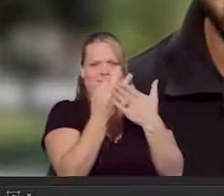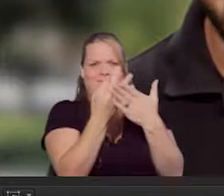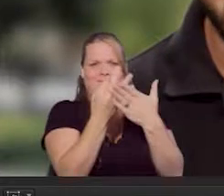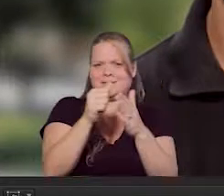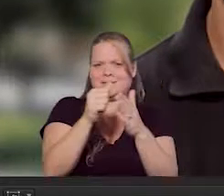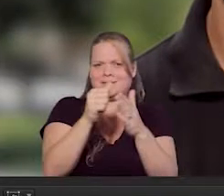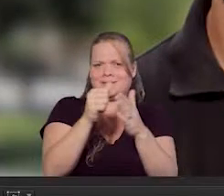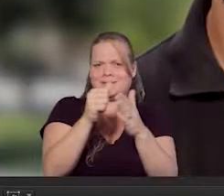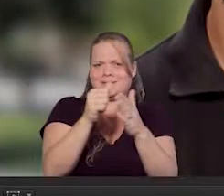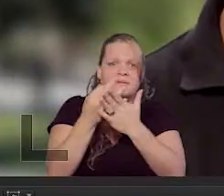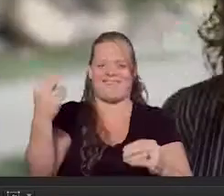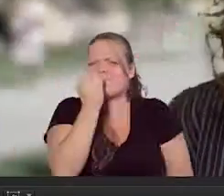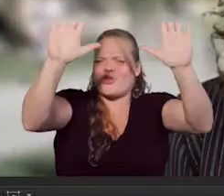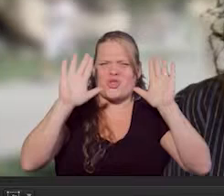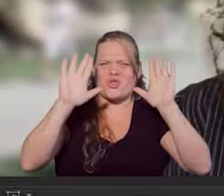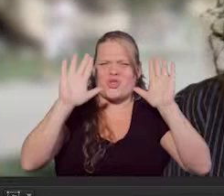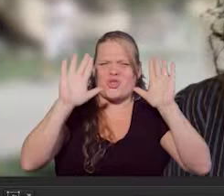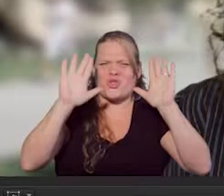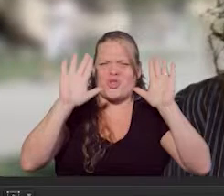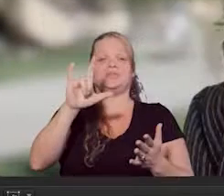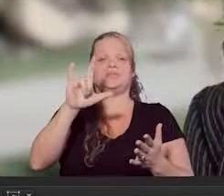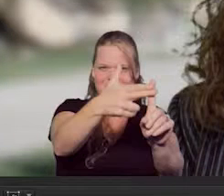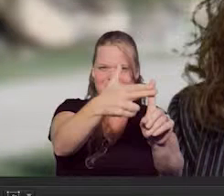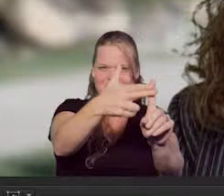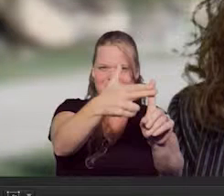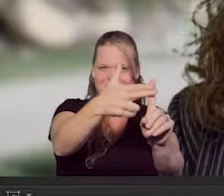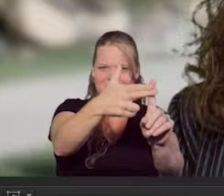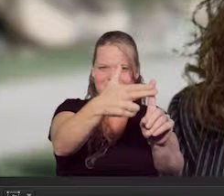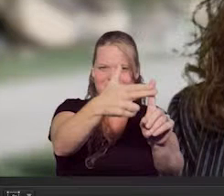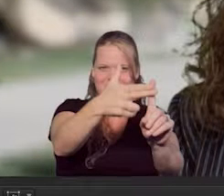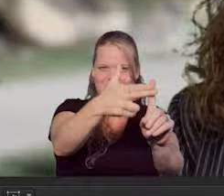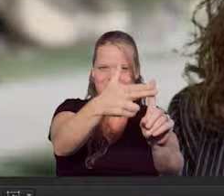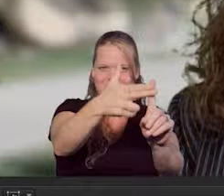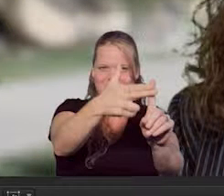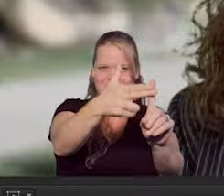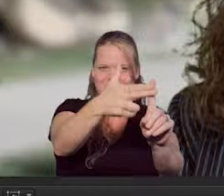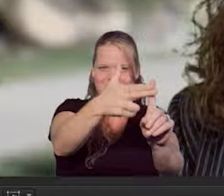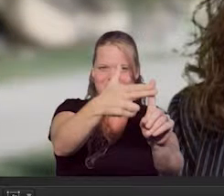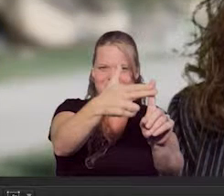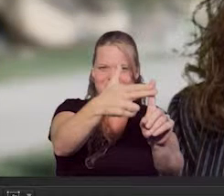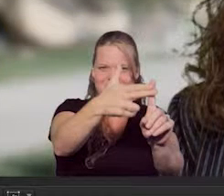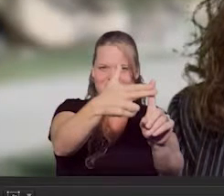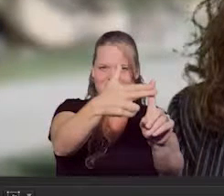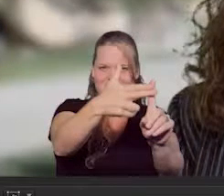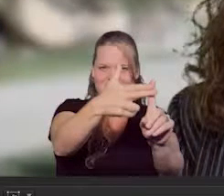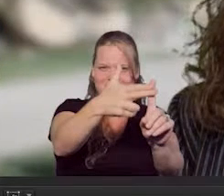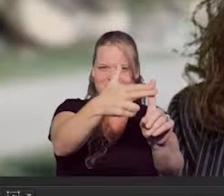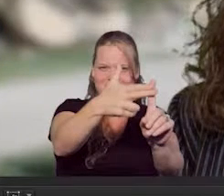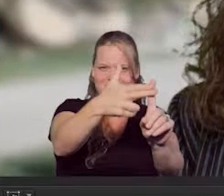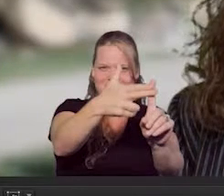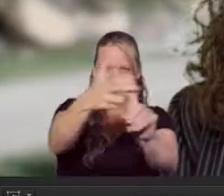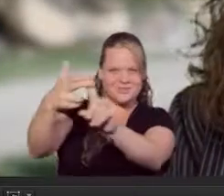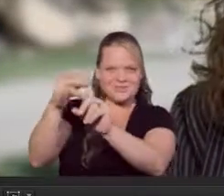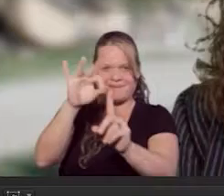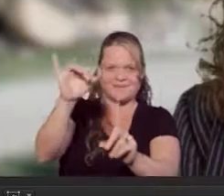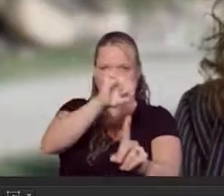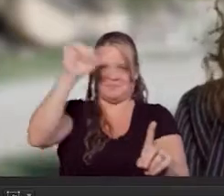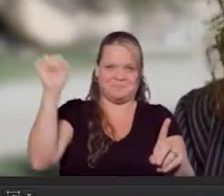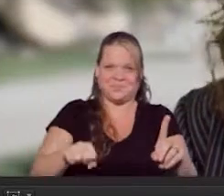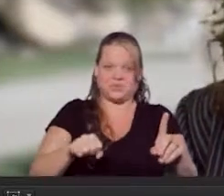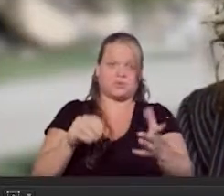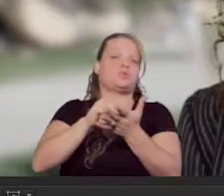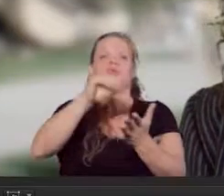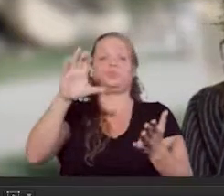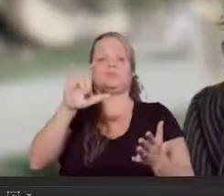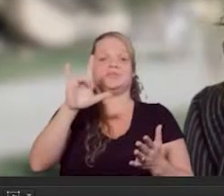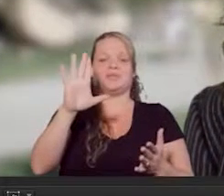Perfect. Let's see what she says here. When we find out what she's talking about, we can put in our next B-roll. Today is the last club